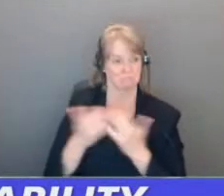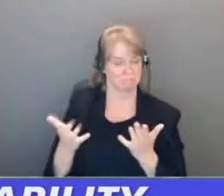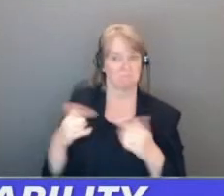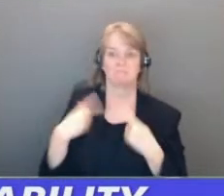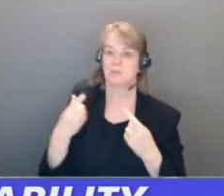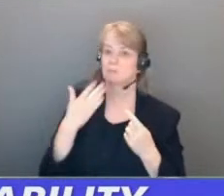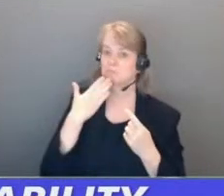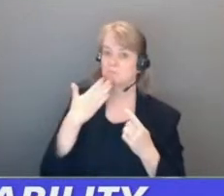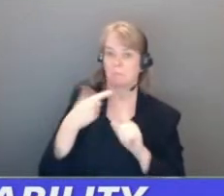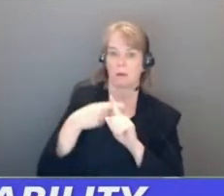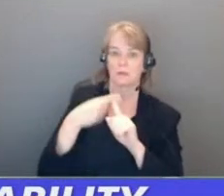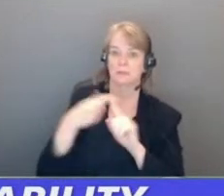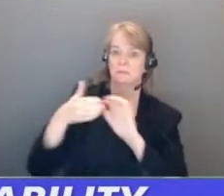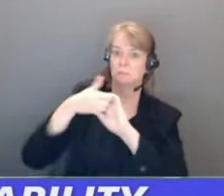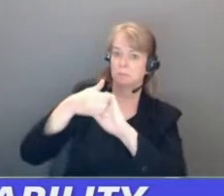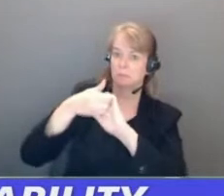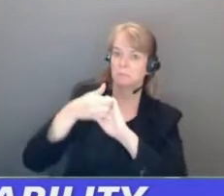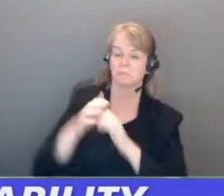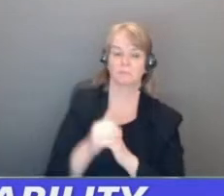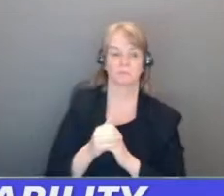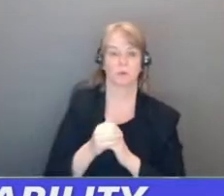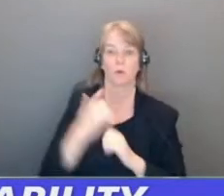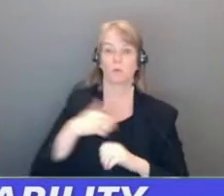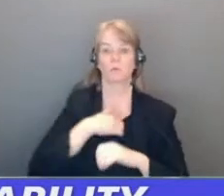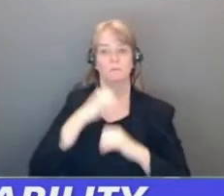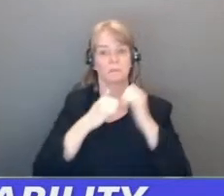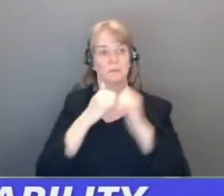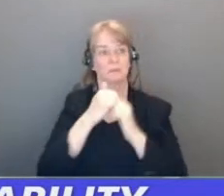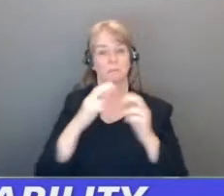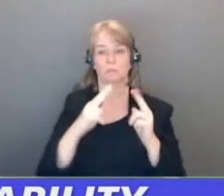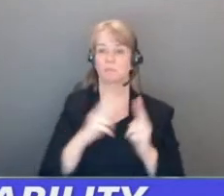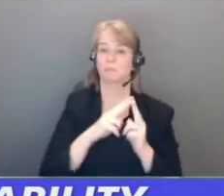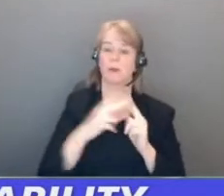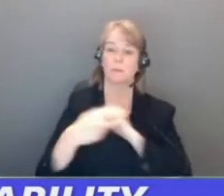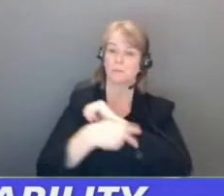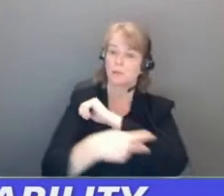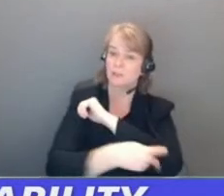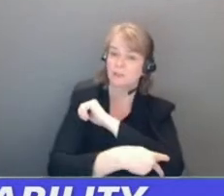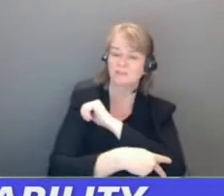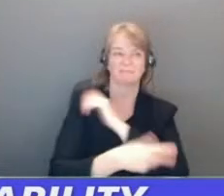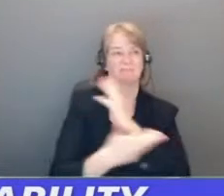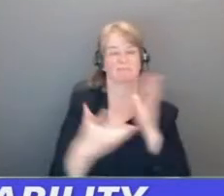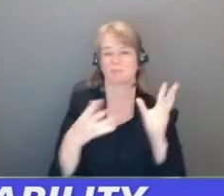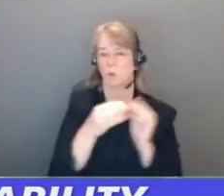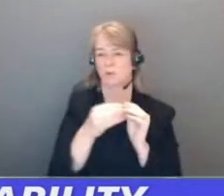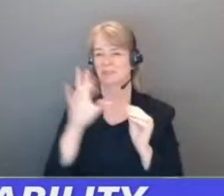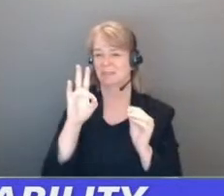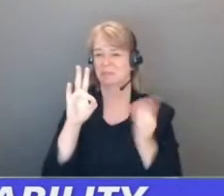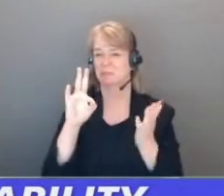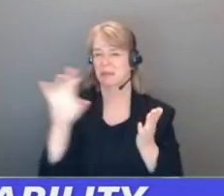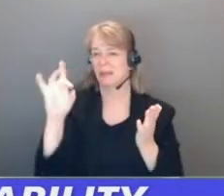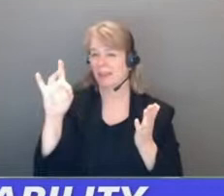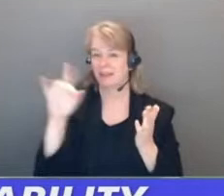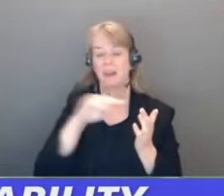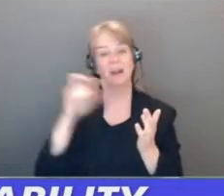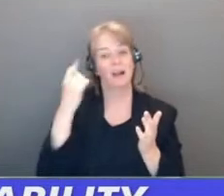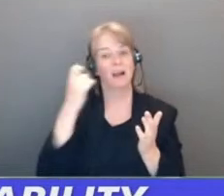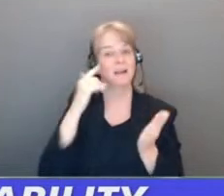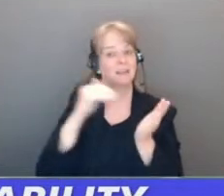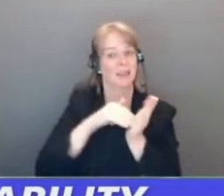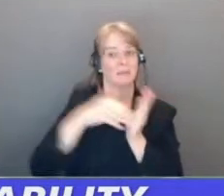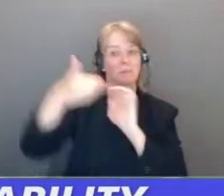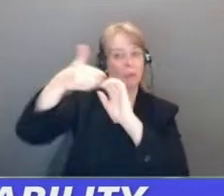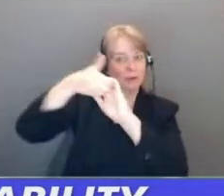built 7 or 8 new bridges across the city as well. That was done in partnership with the feds. It's now time for the new